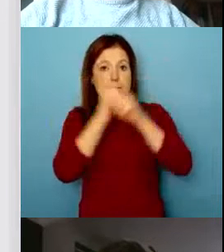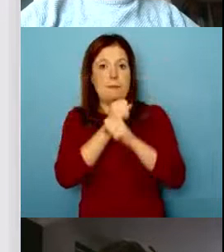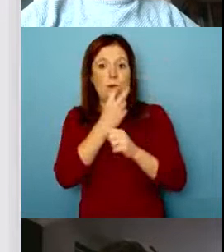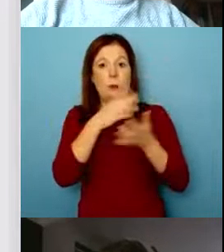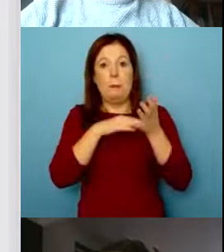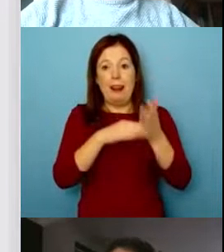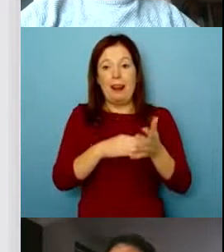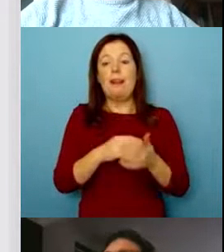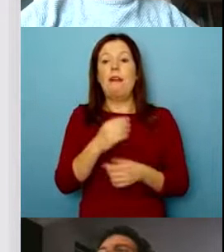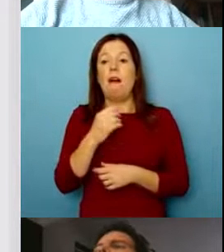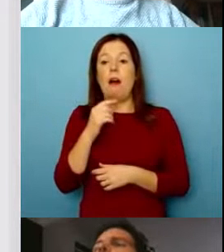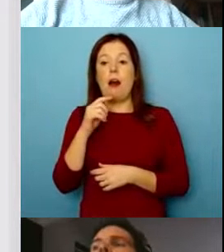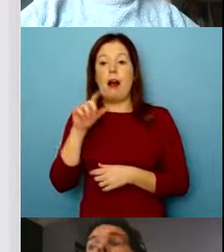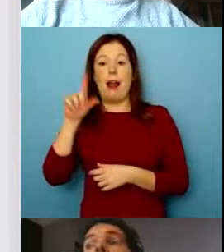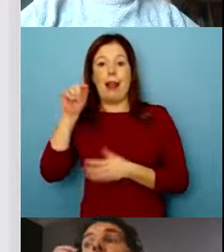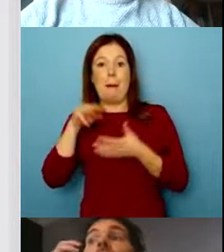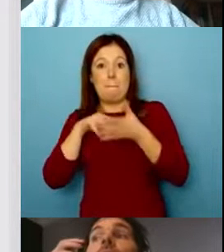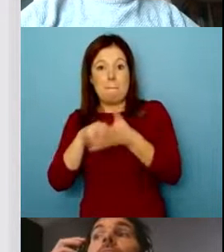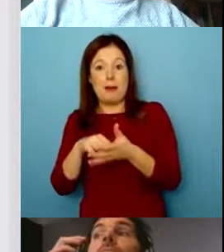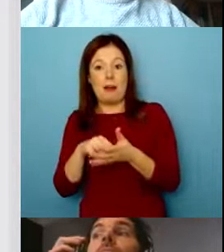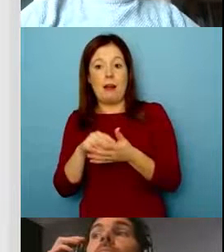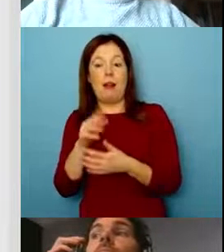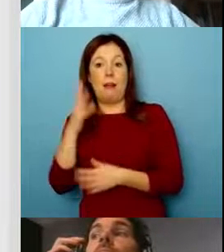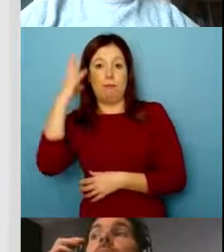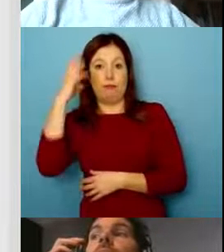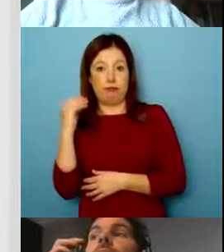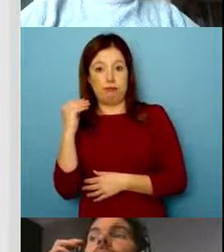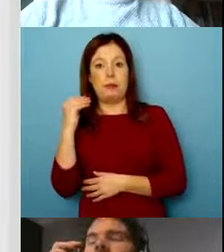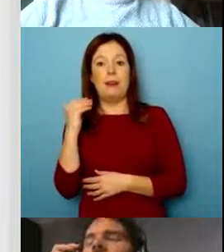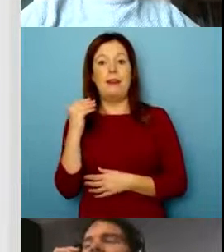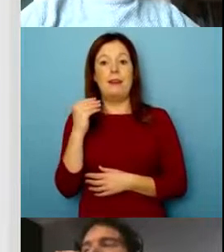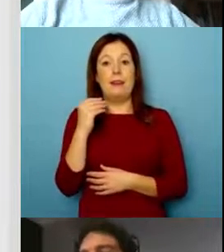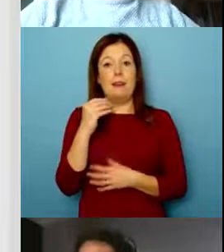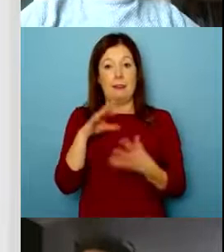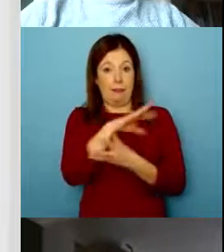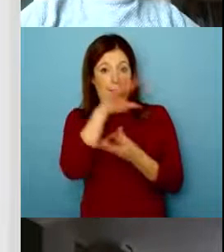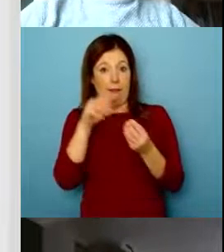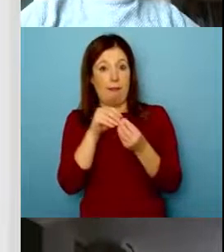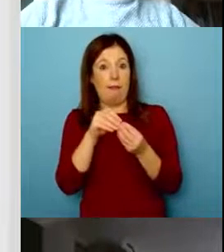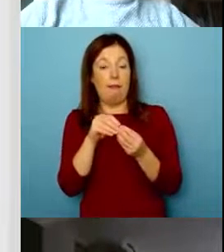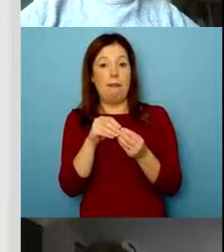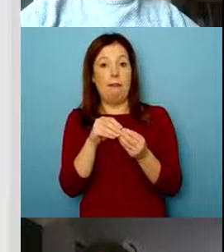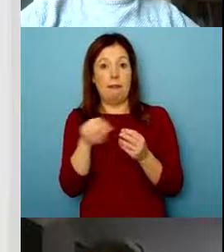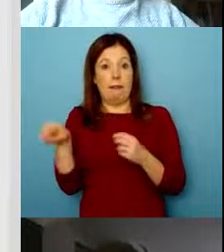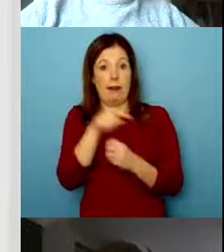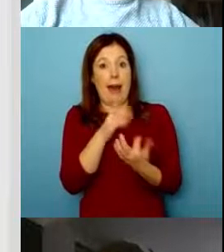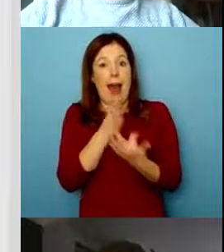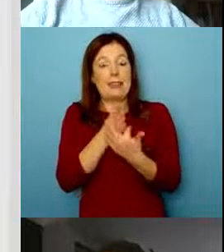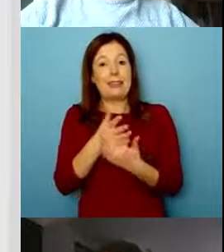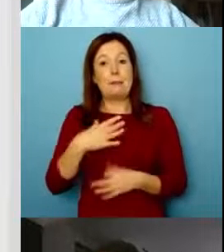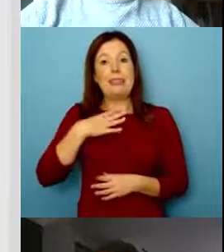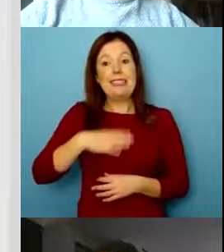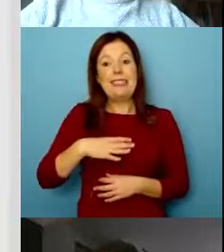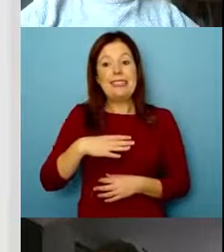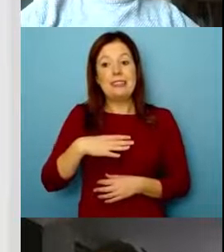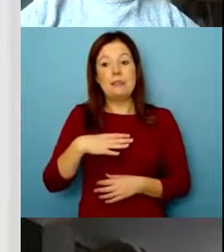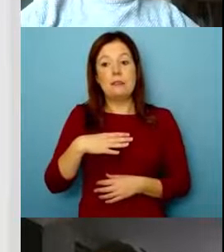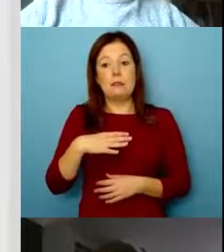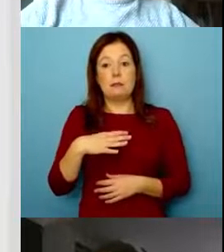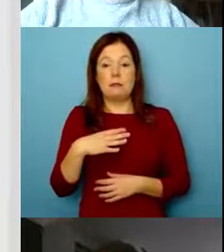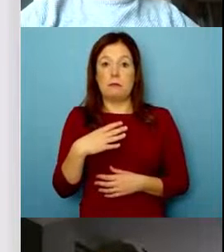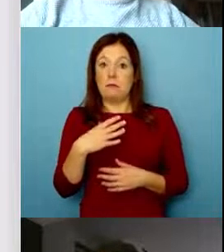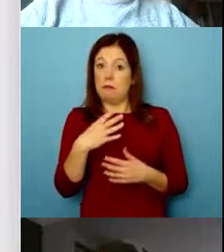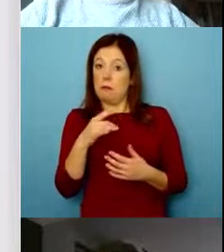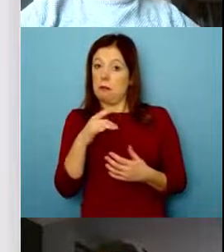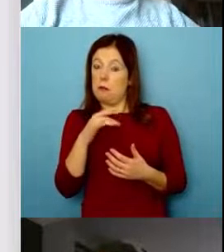who have hearing loss. So there's a large proportion of people who have accessibility needs many of whom may not realise that they are within